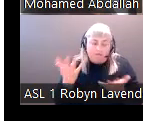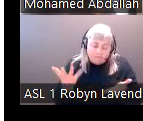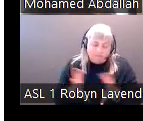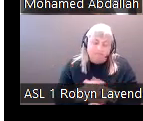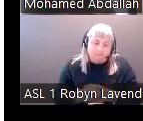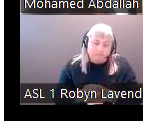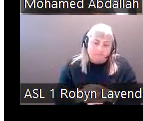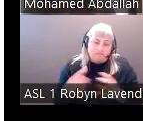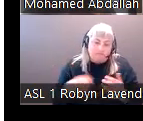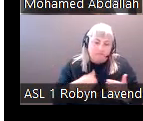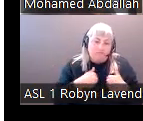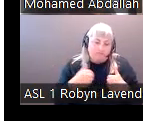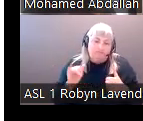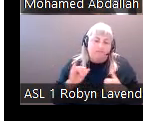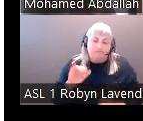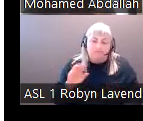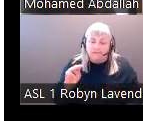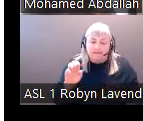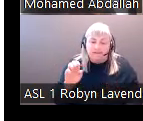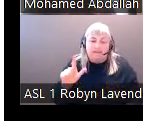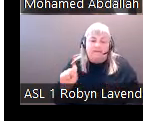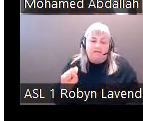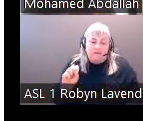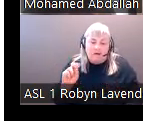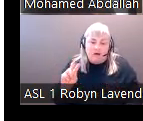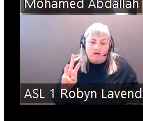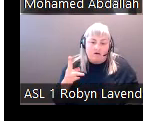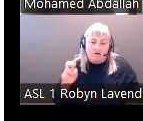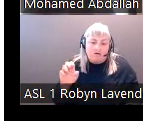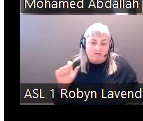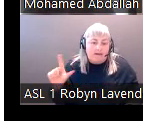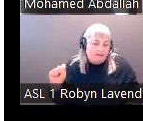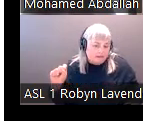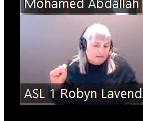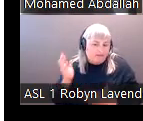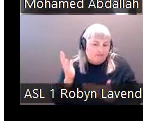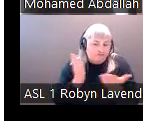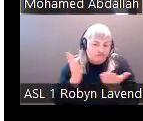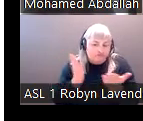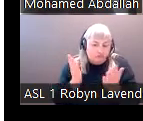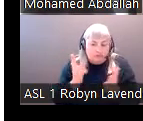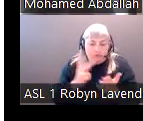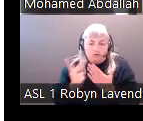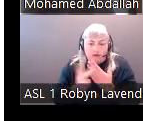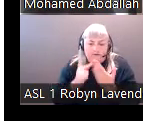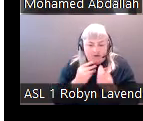like a Meals on Wheels kind of program that help them maintain their housing and receive meals at their home.